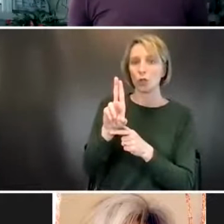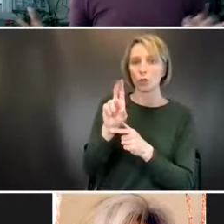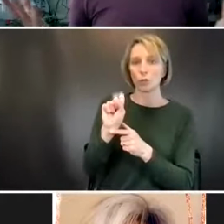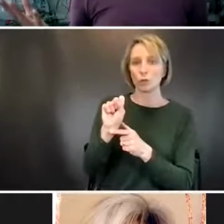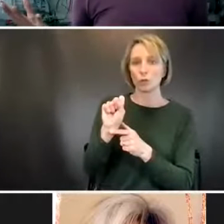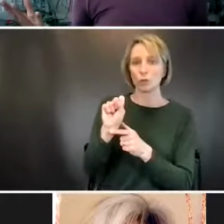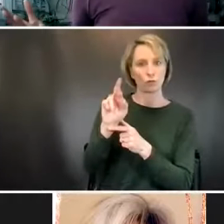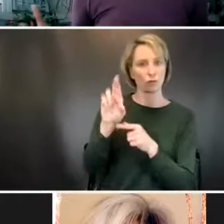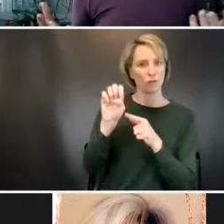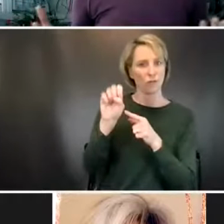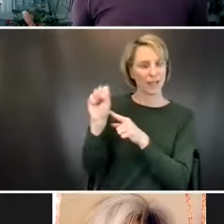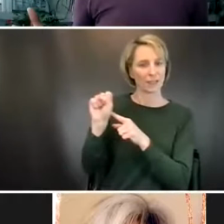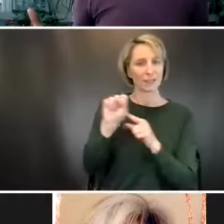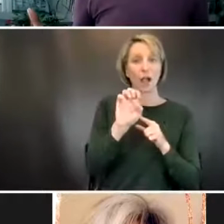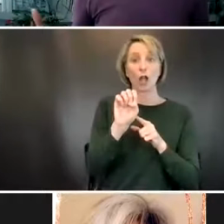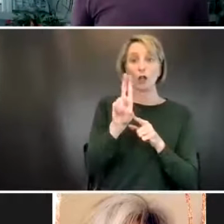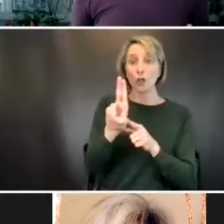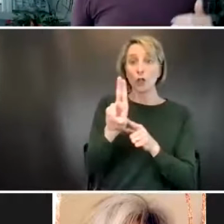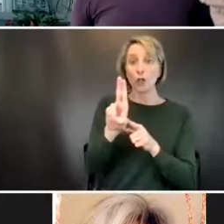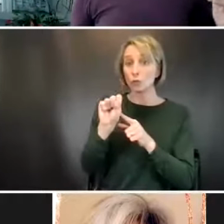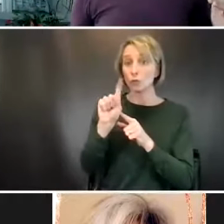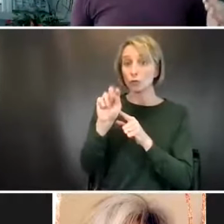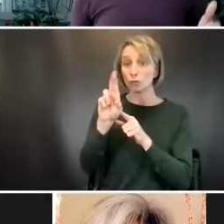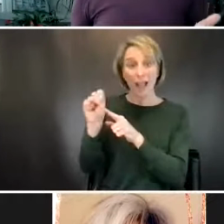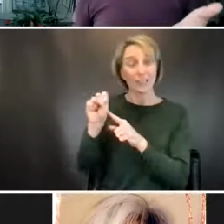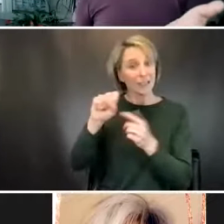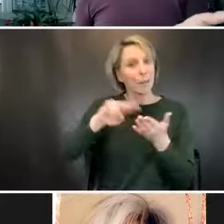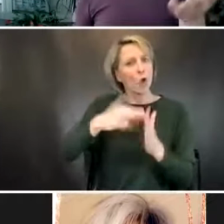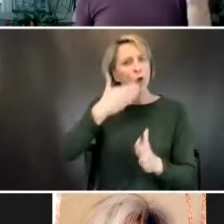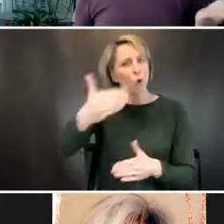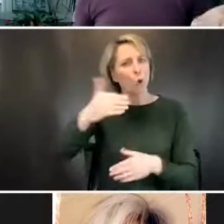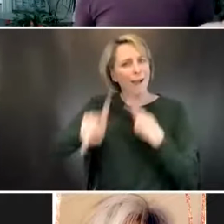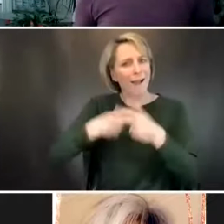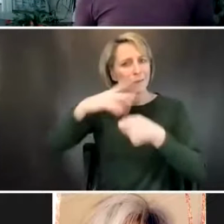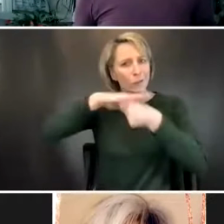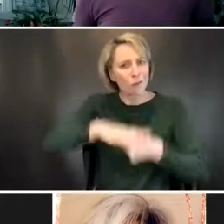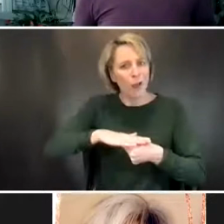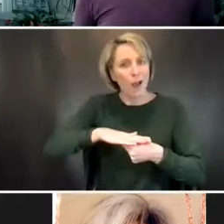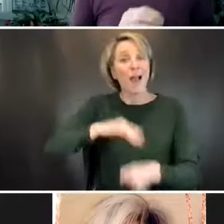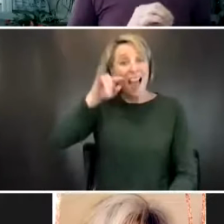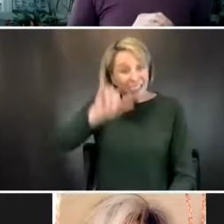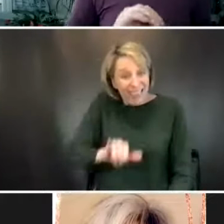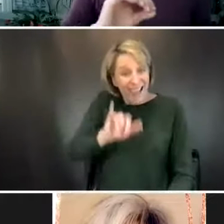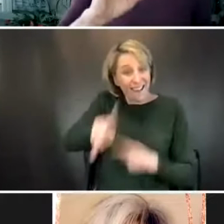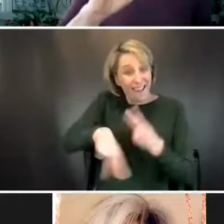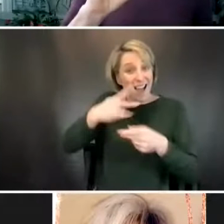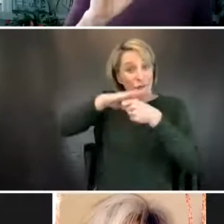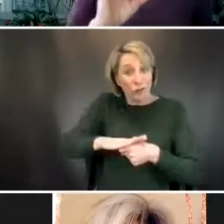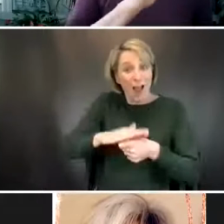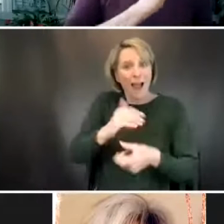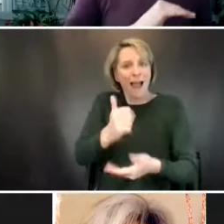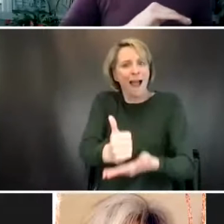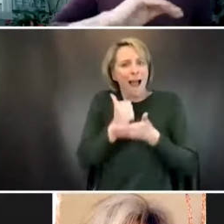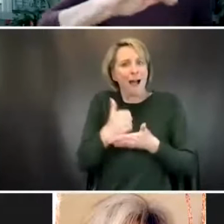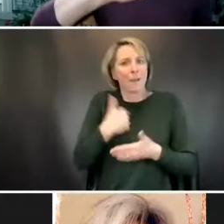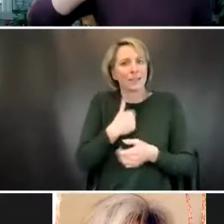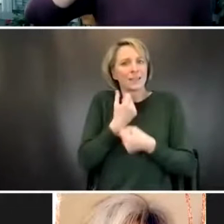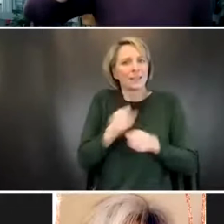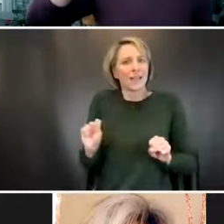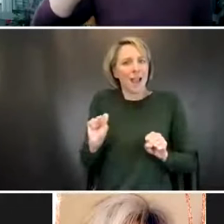was designed to keep us safe. And as this graph shows us, a little bit of stress